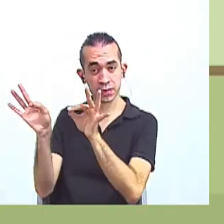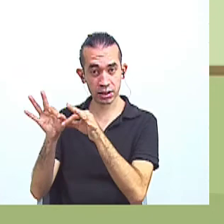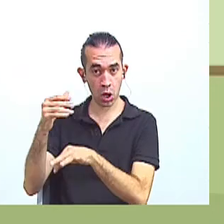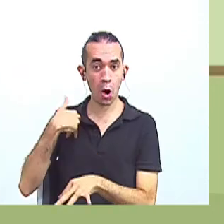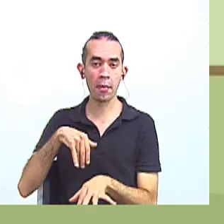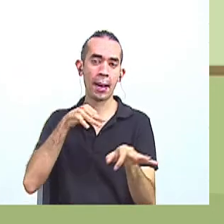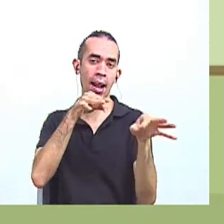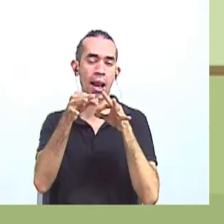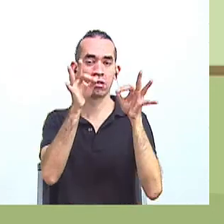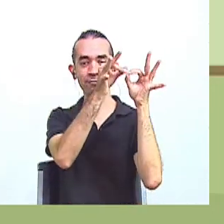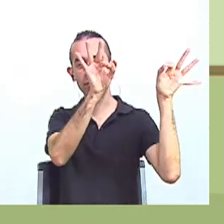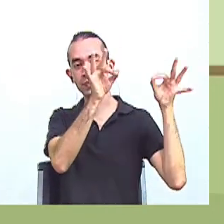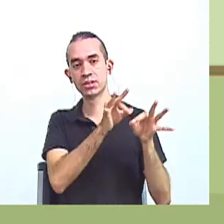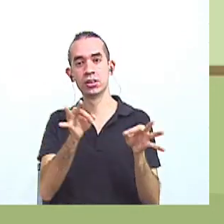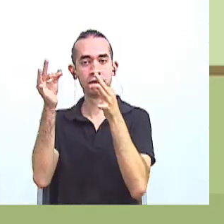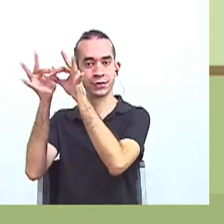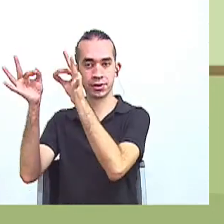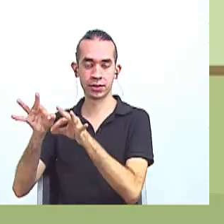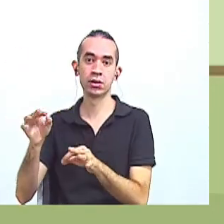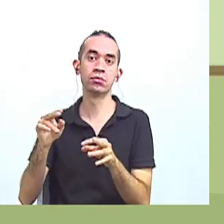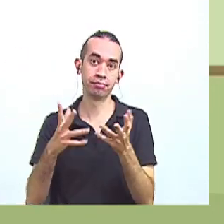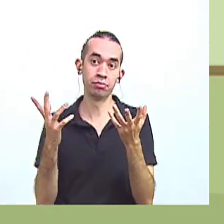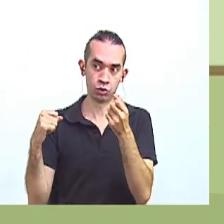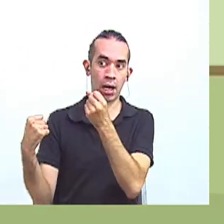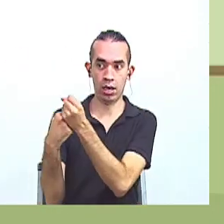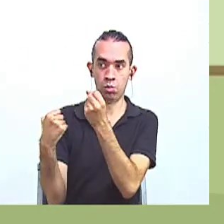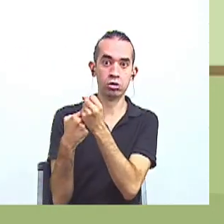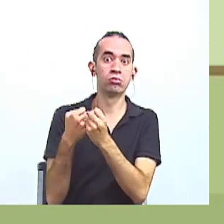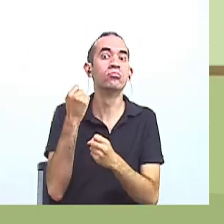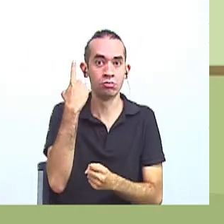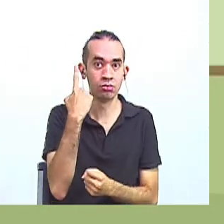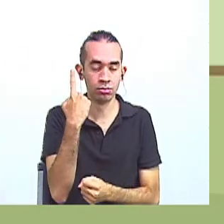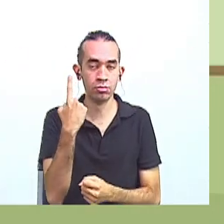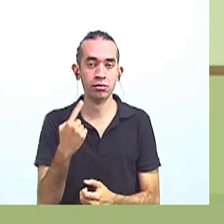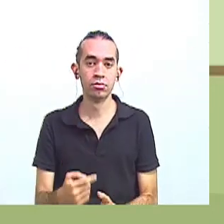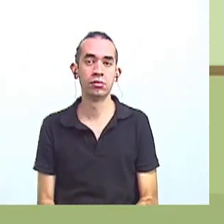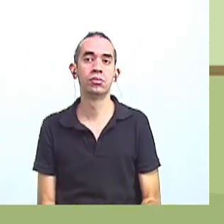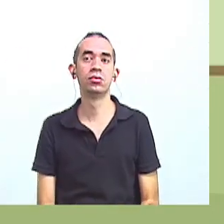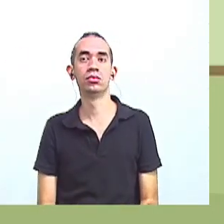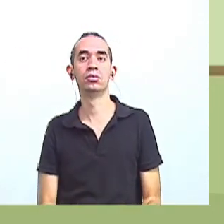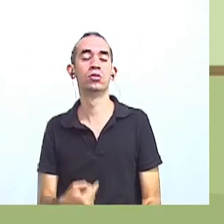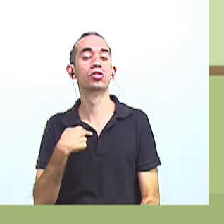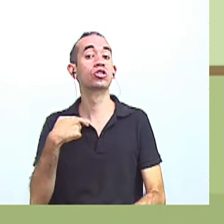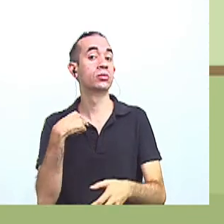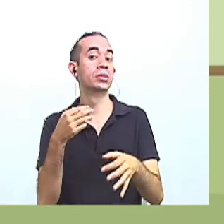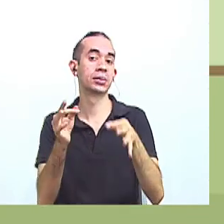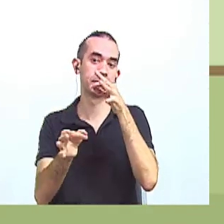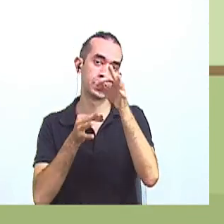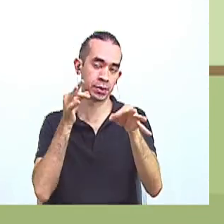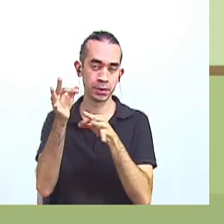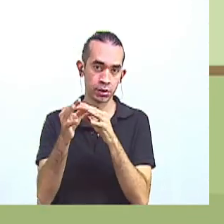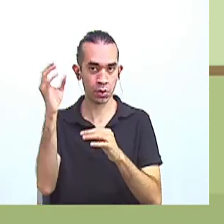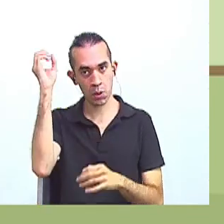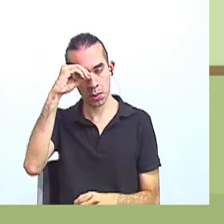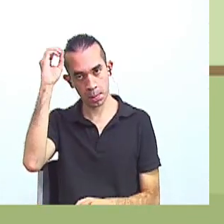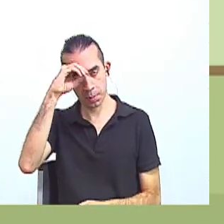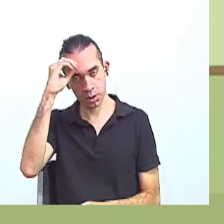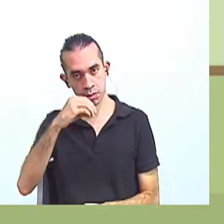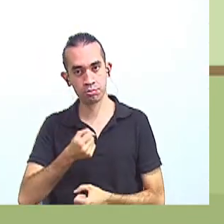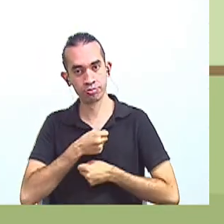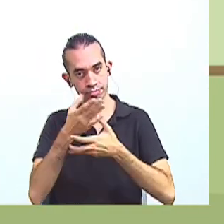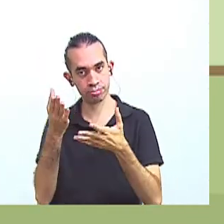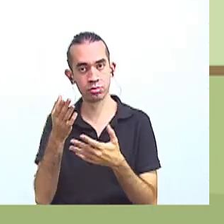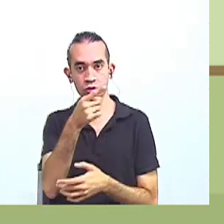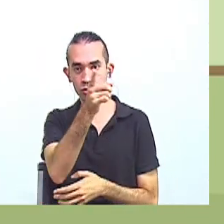you saw some words. That is support that we can use to understand. When I was talking to you about giving opinions, you